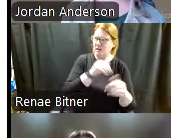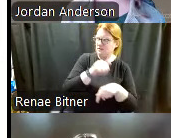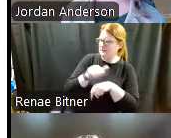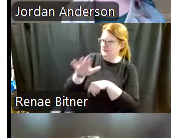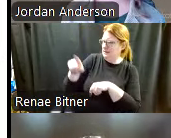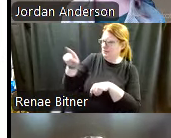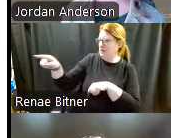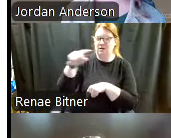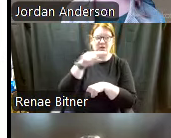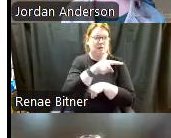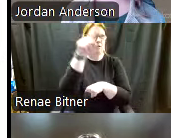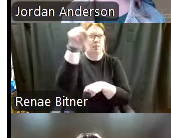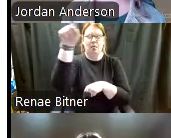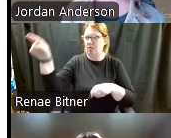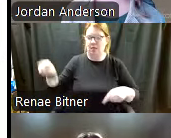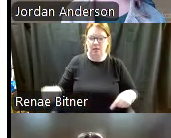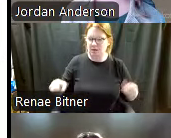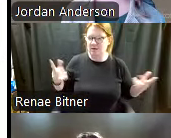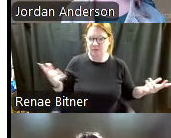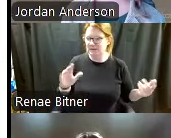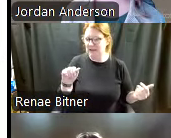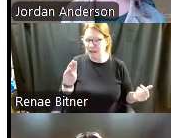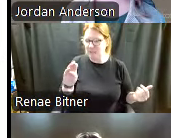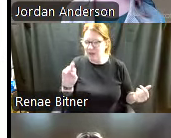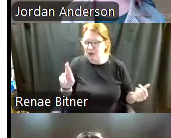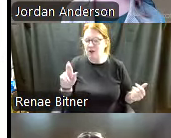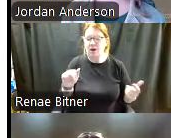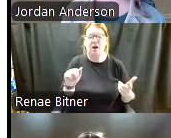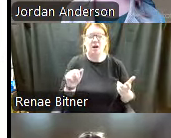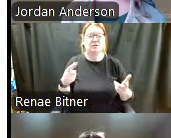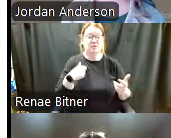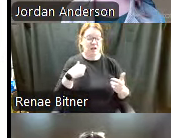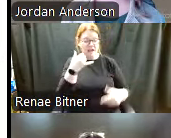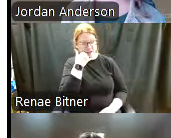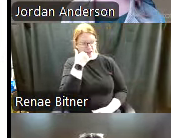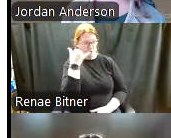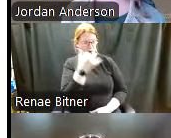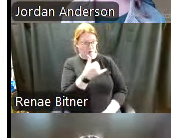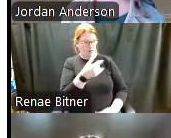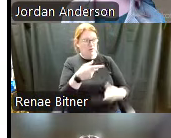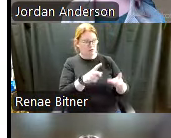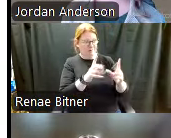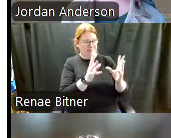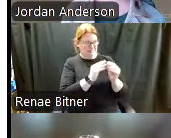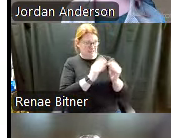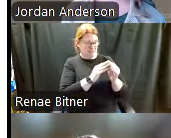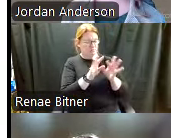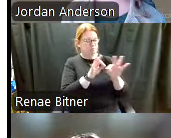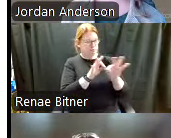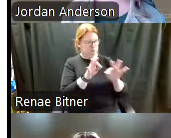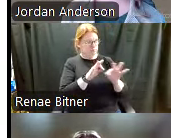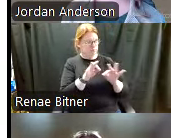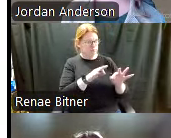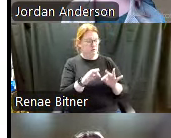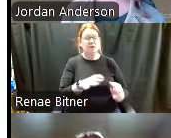so she was like, what is this? What is an ABR? And I just got on the phone and I talked with parents during that session, and it really helped get them where